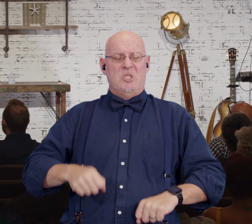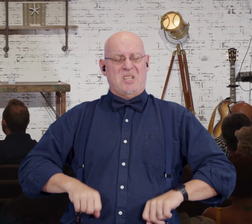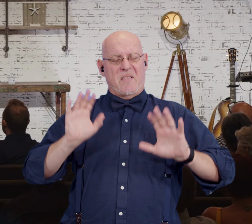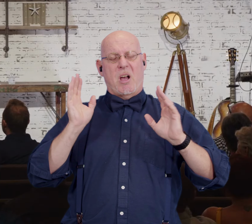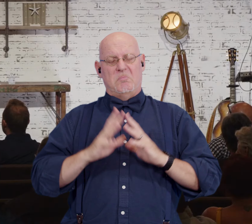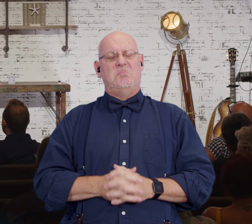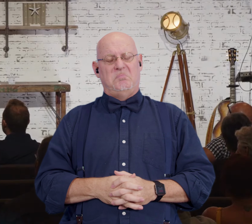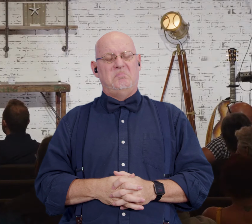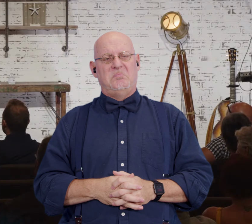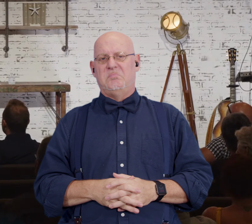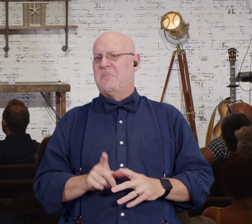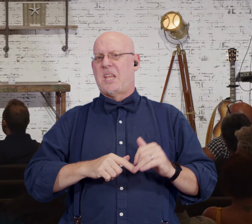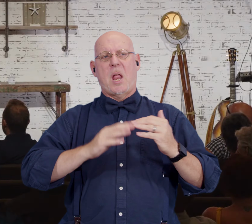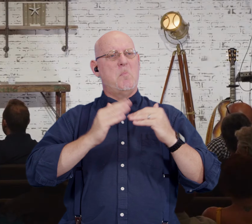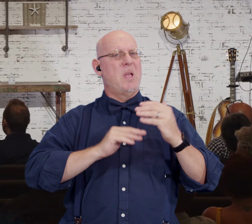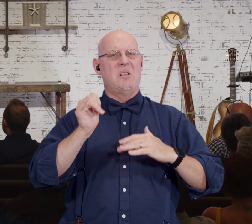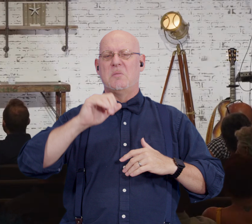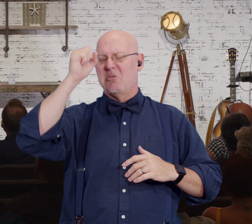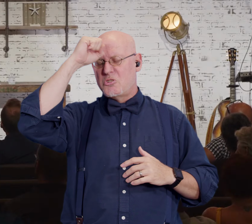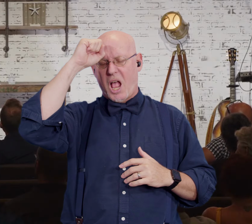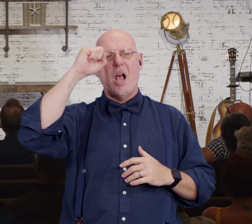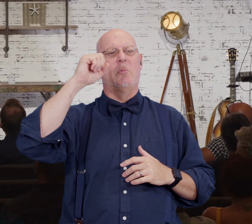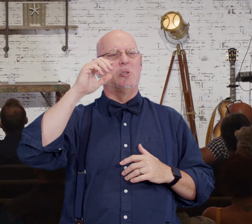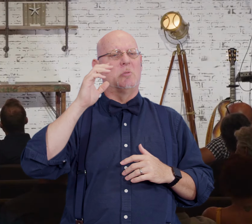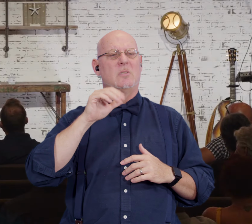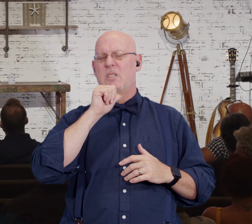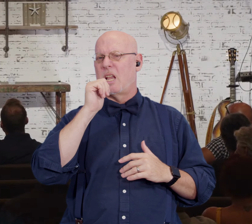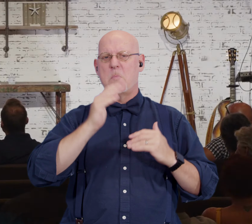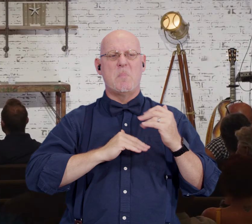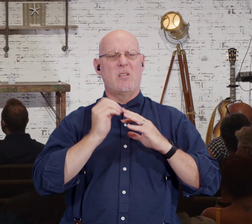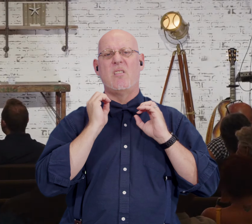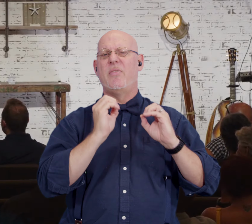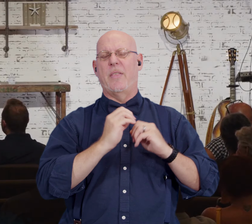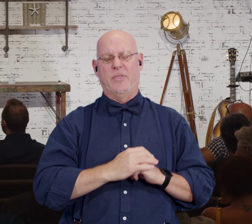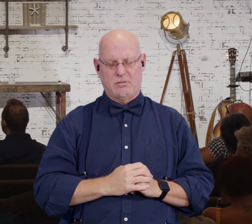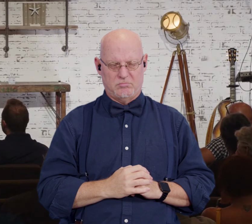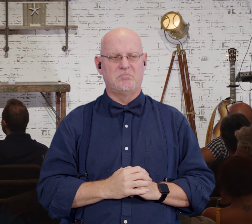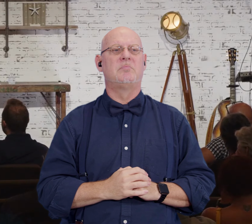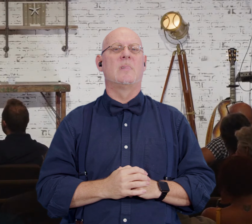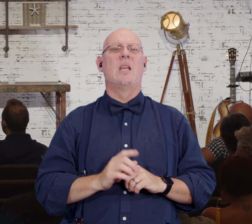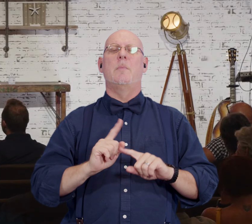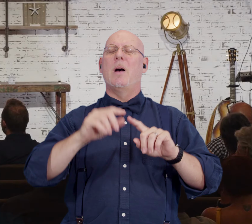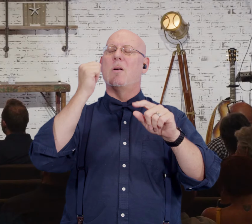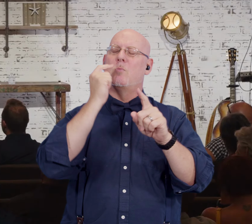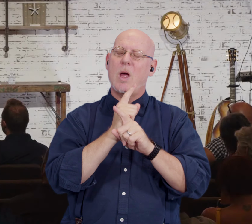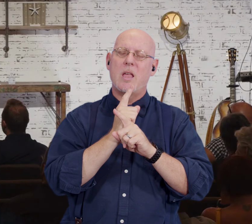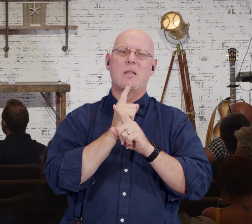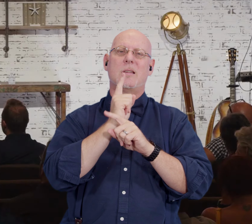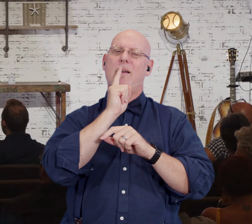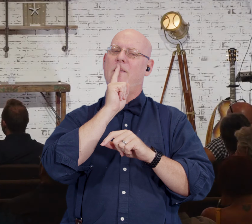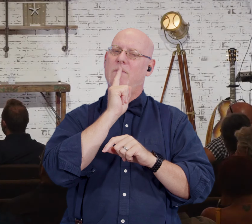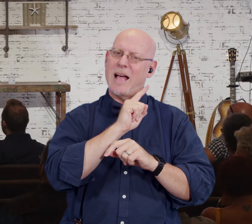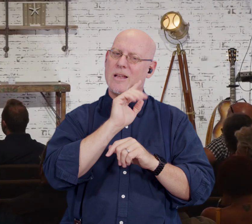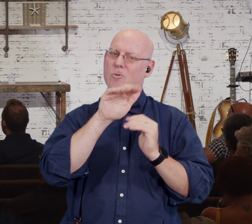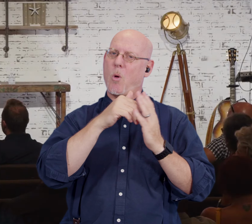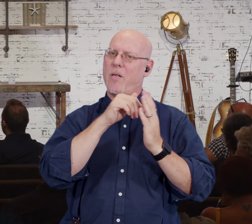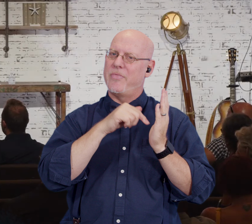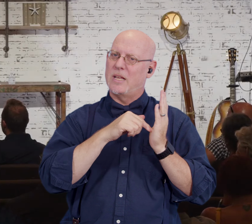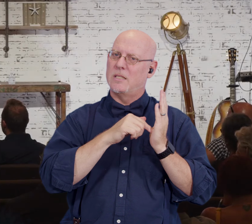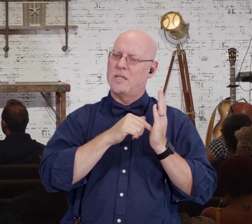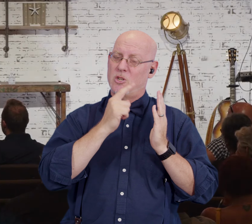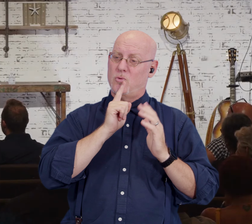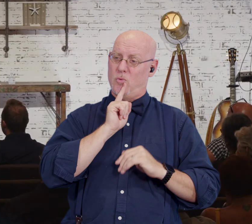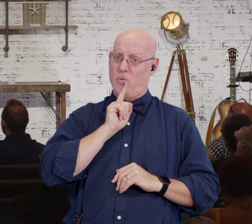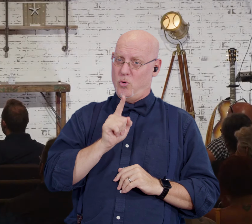up. We cannot build like Solomon, therefore let us not build at all. Yet, brothers, there is a falsehood in all this,